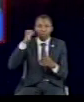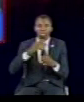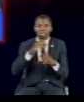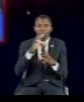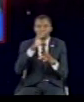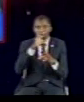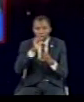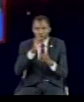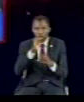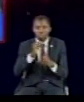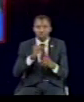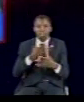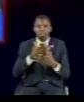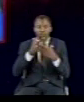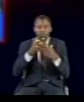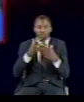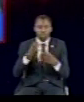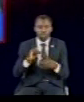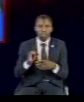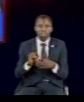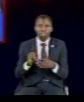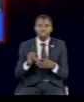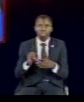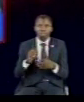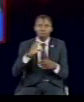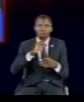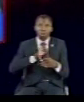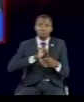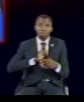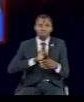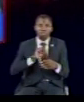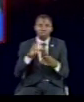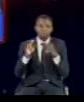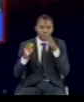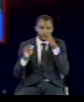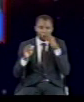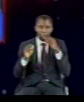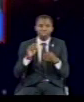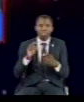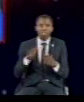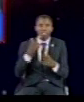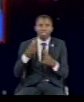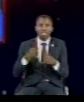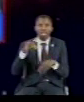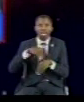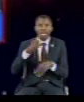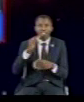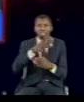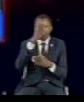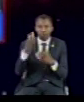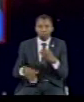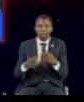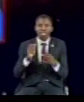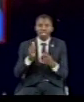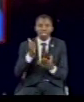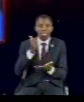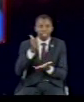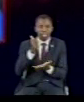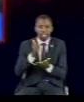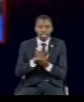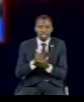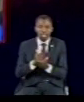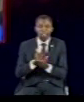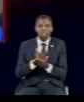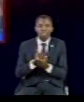But I was praying about the cough, and as the final amen came, I was healed. No more